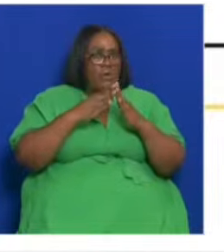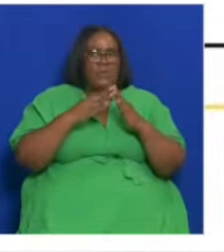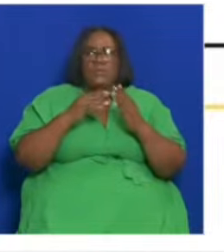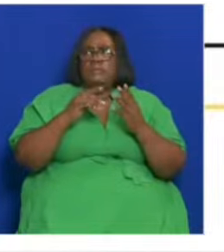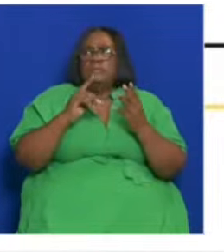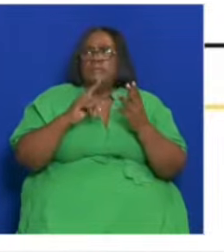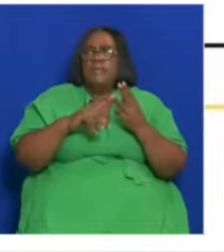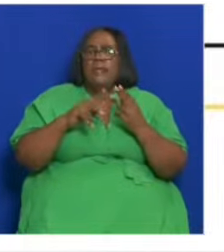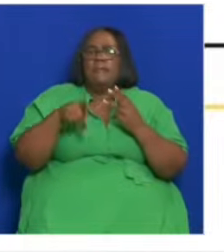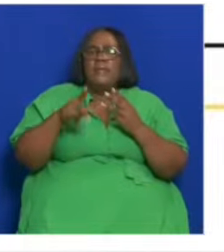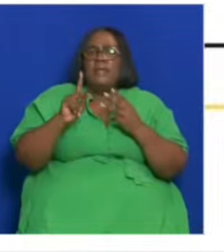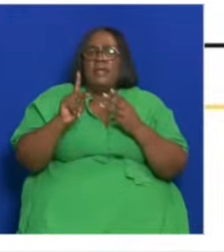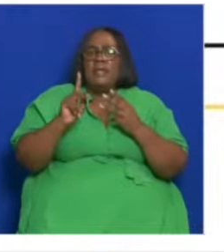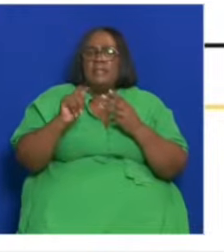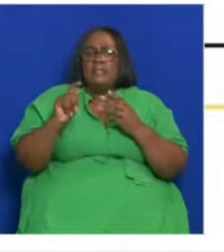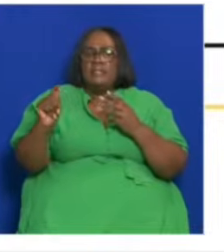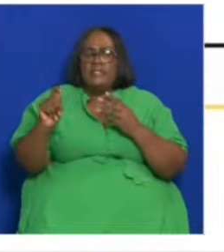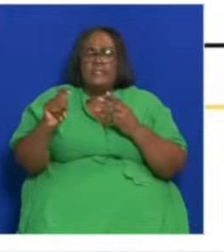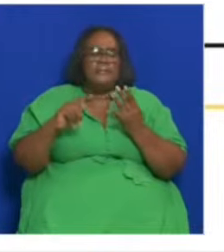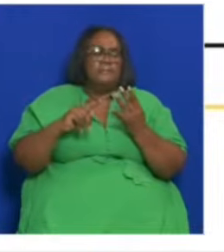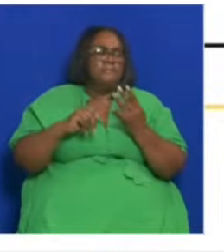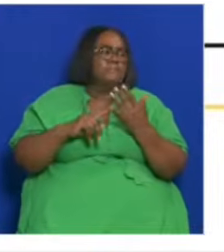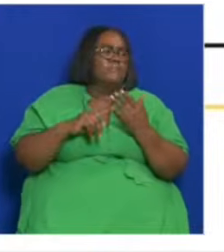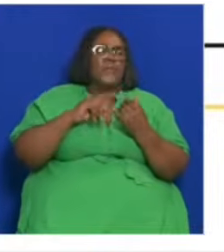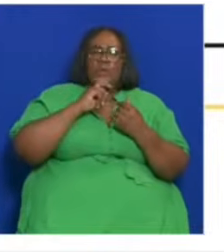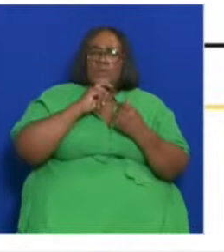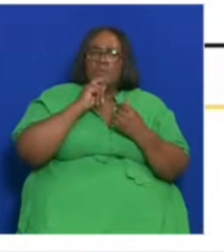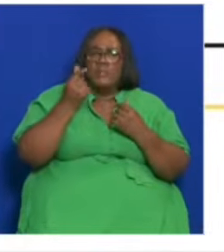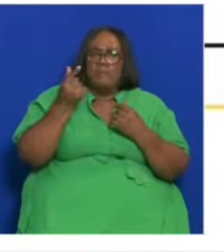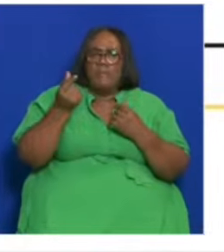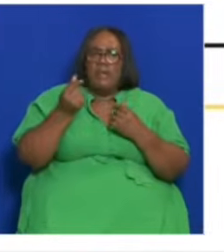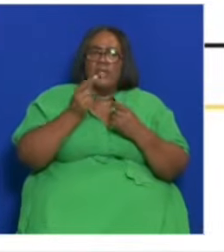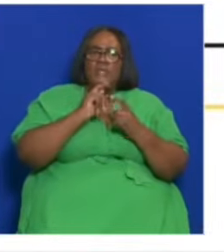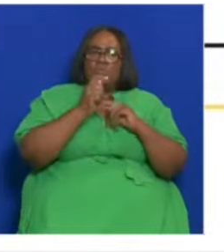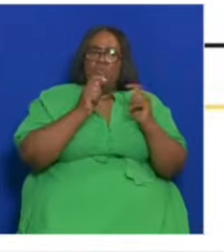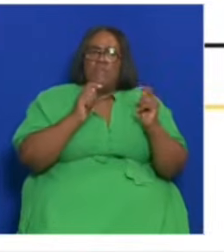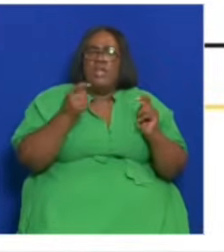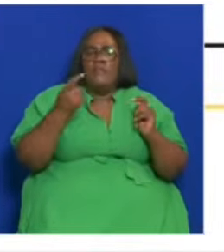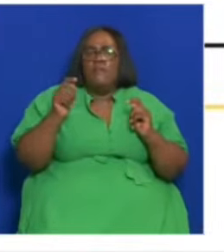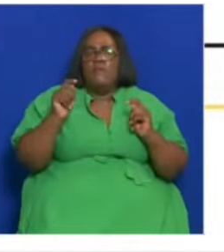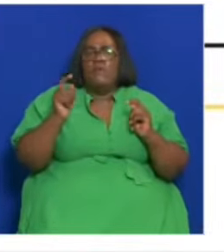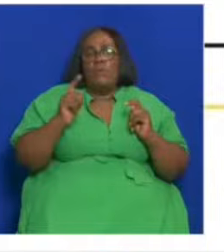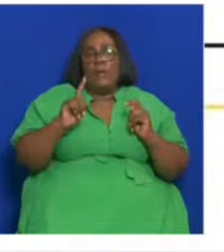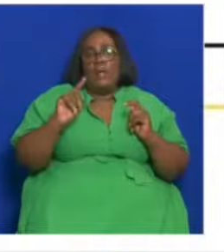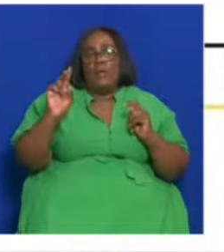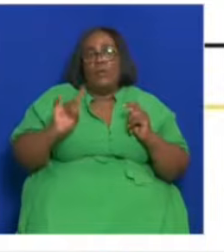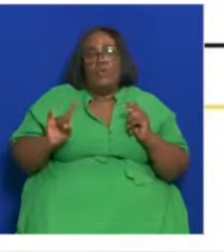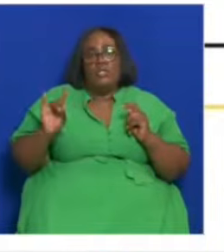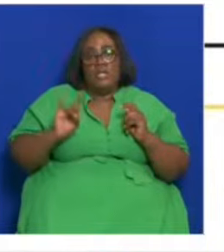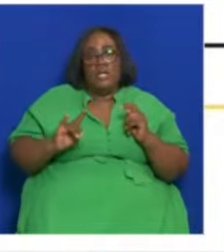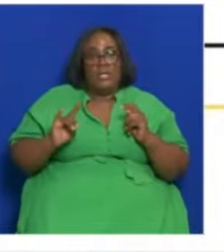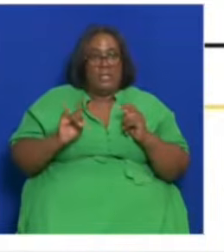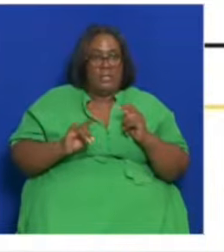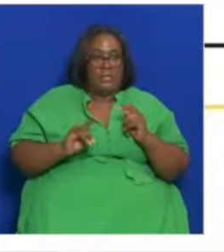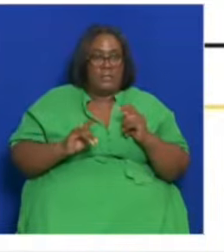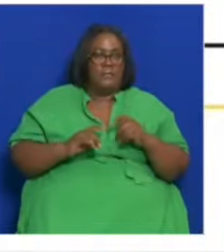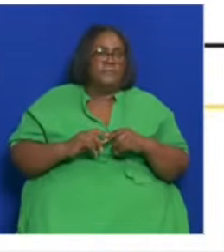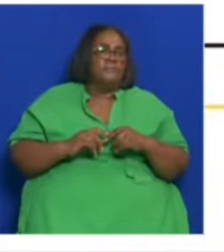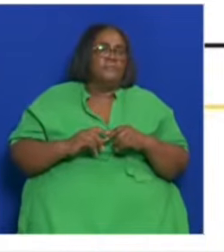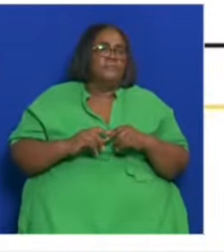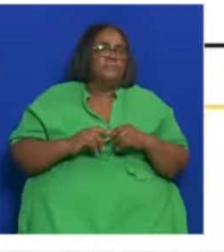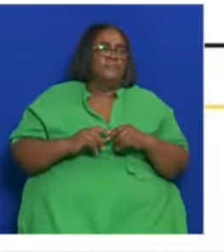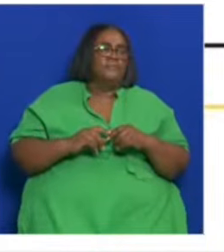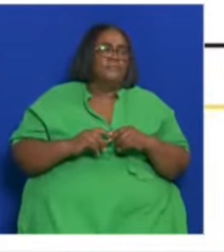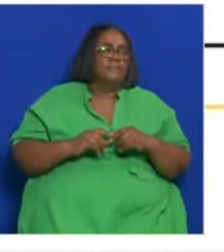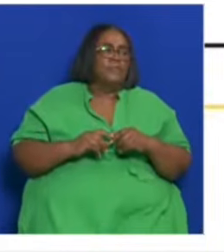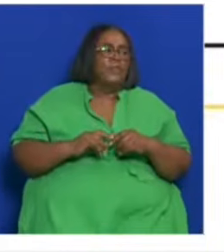the use of the funds to pay for hotels. Now, you would be reading this and then